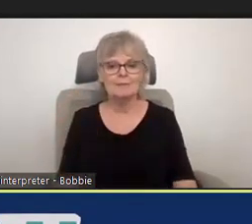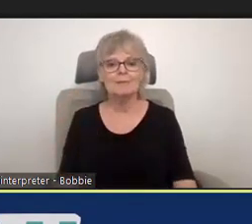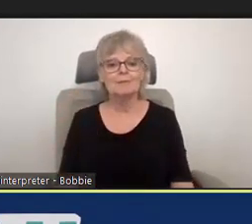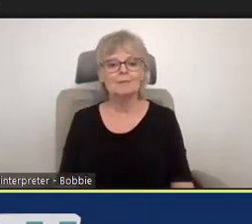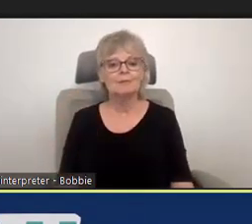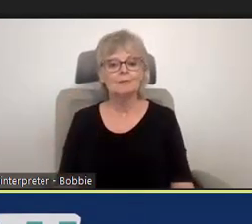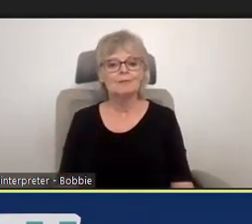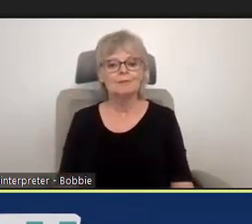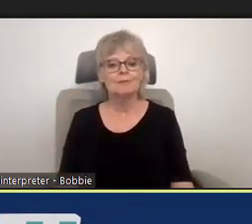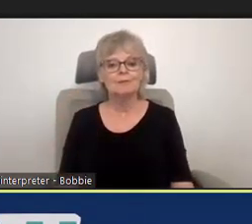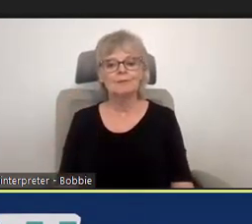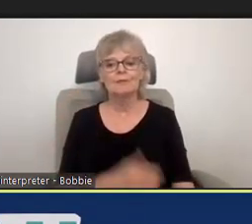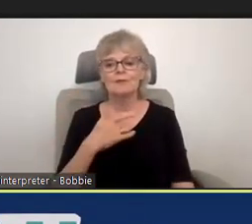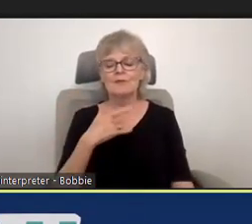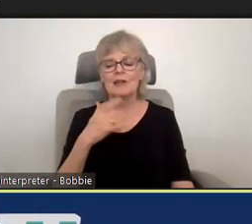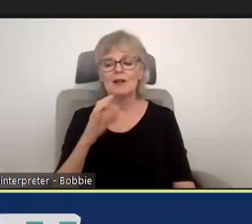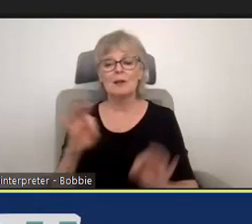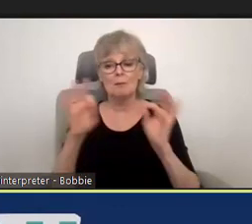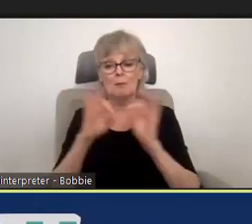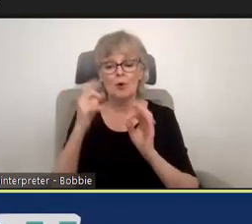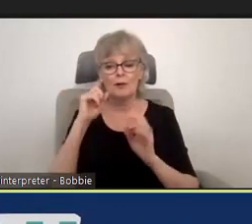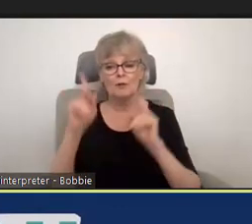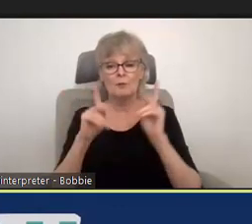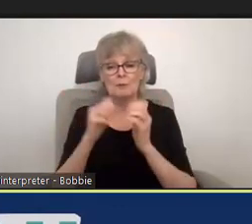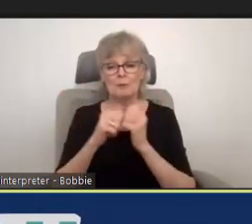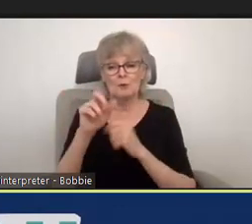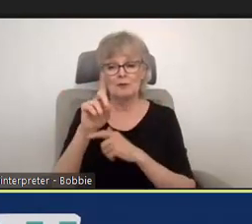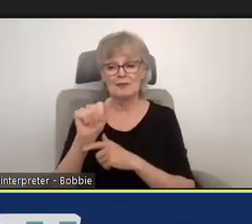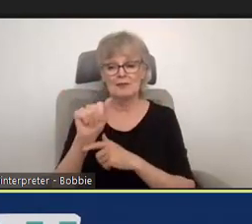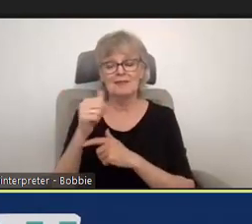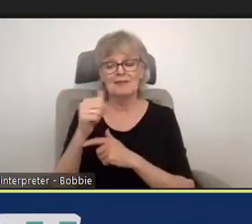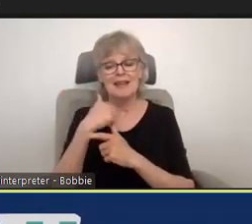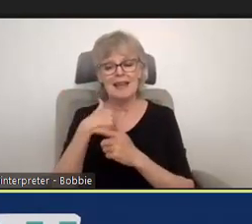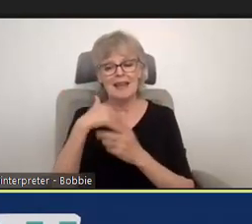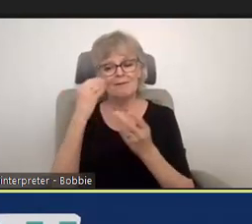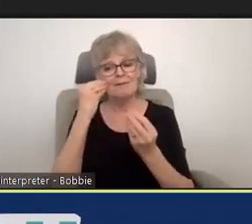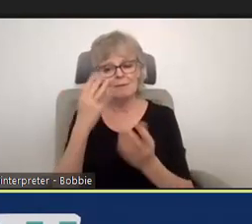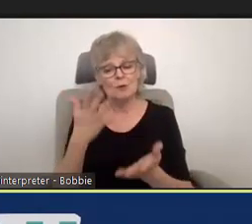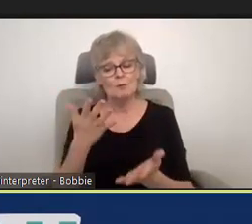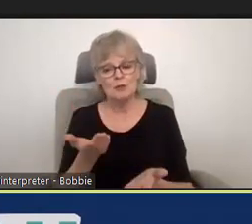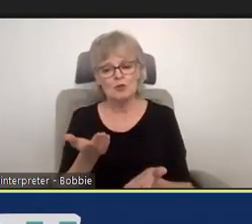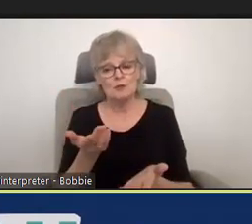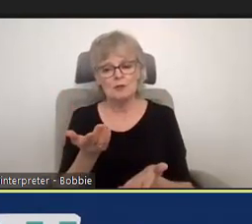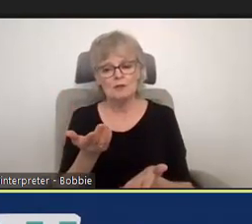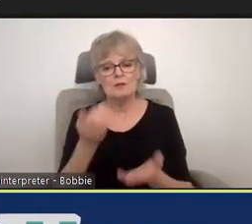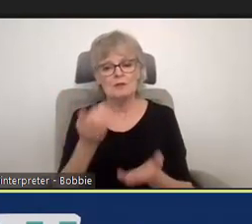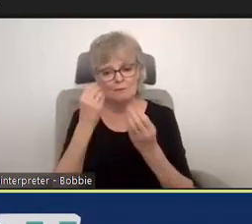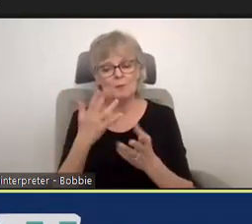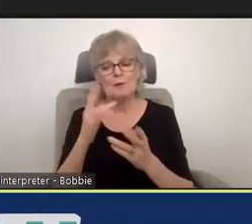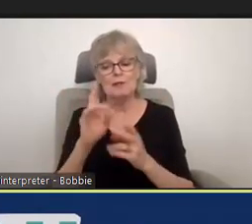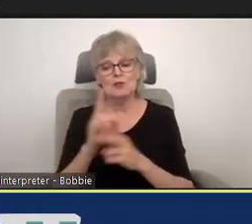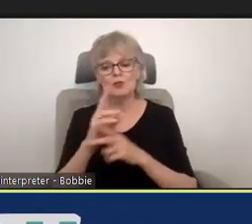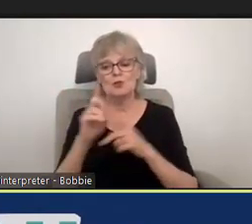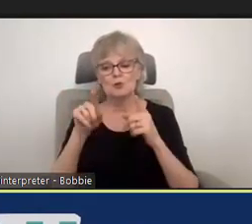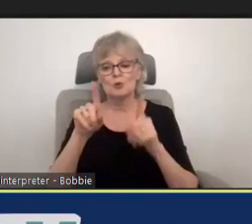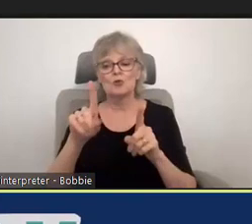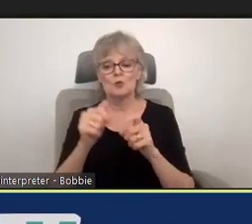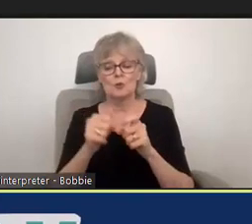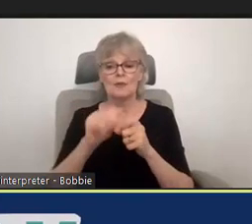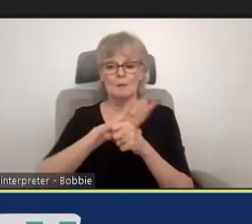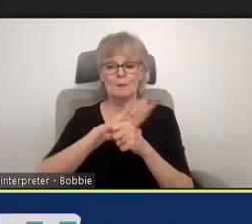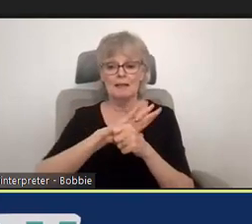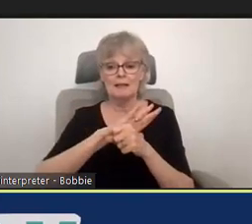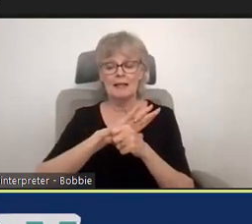that it was important for people with disabilities to have information that they could use during the pandemic.